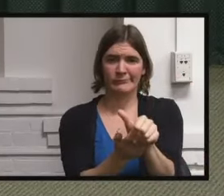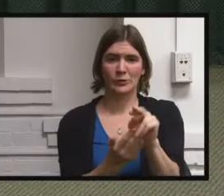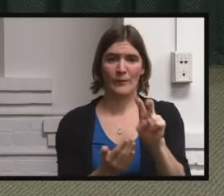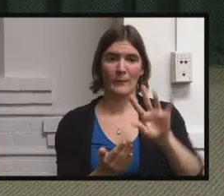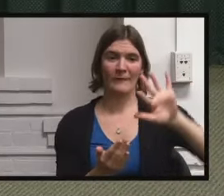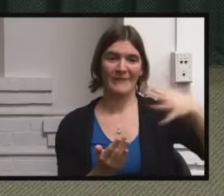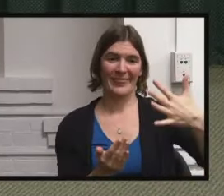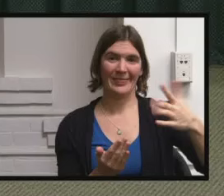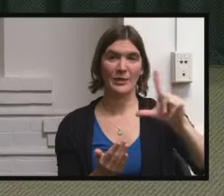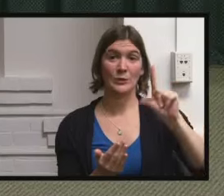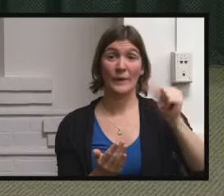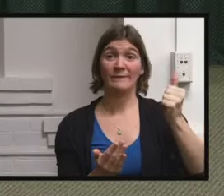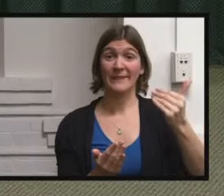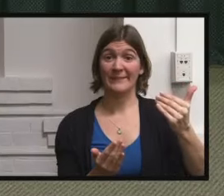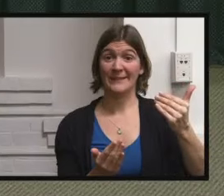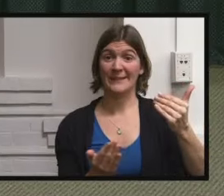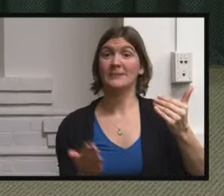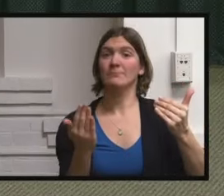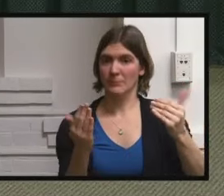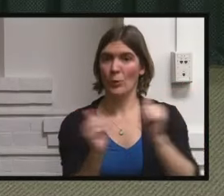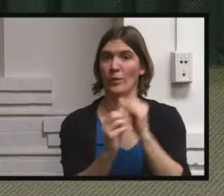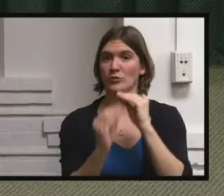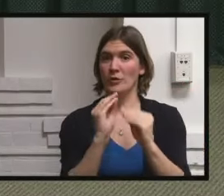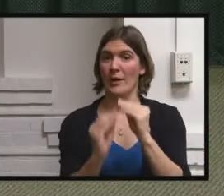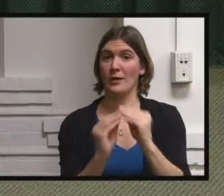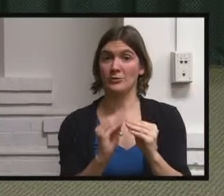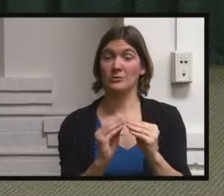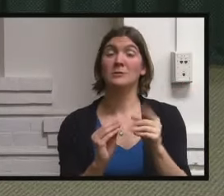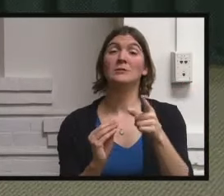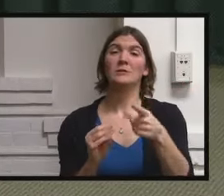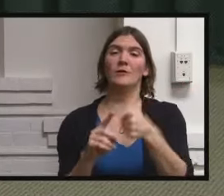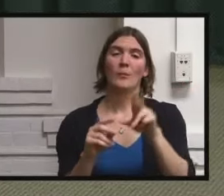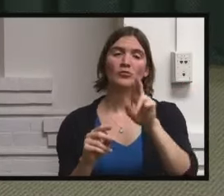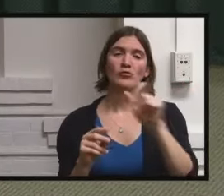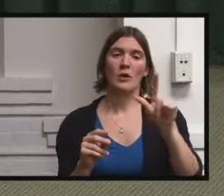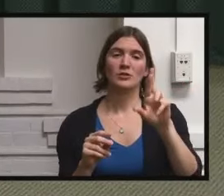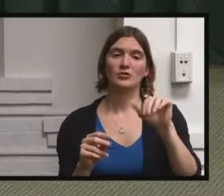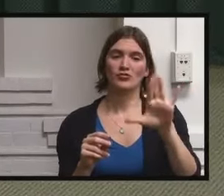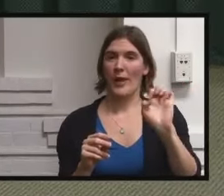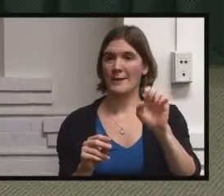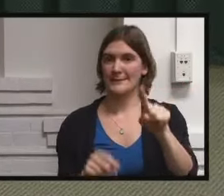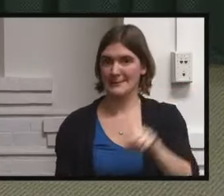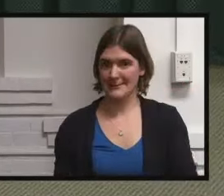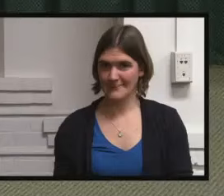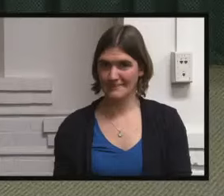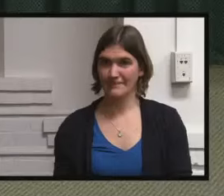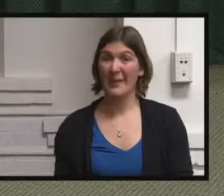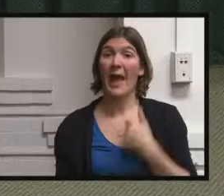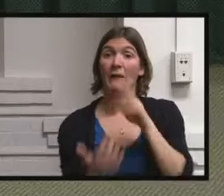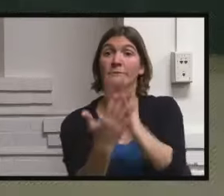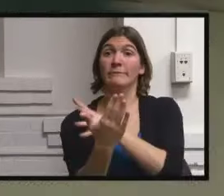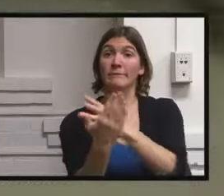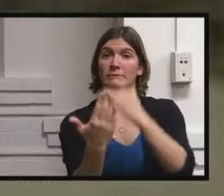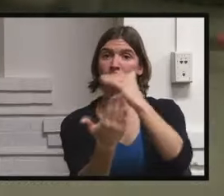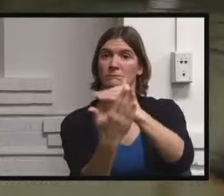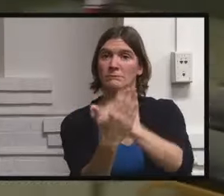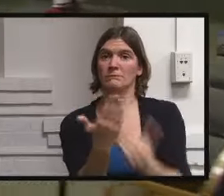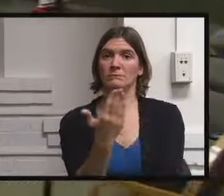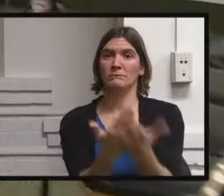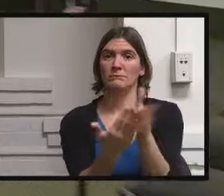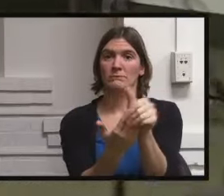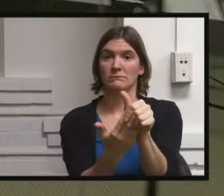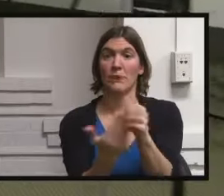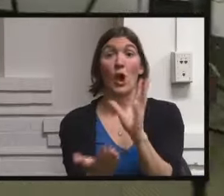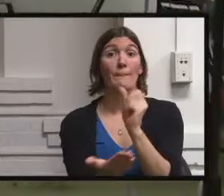November 5th, 2015 from Town Assessor Russell Rice and the spreadsheet attached to that